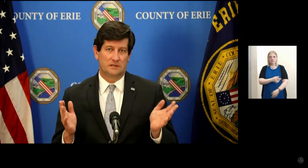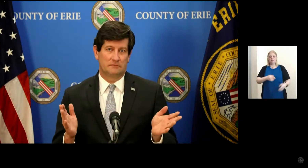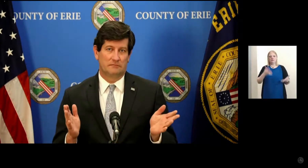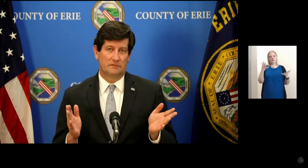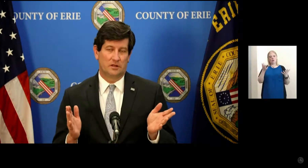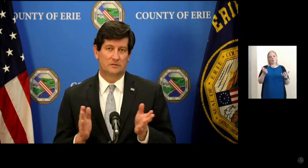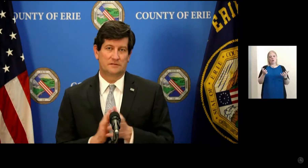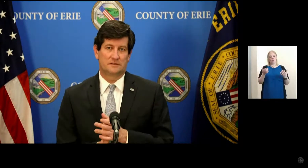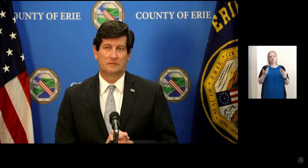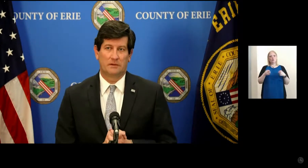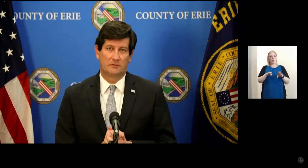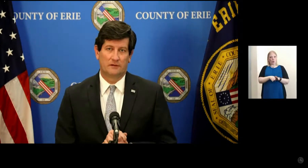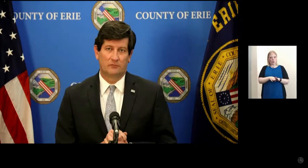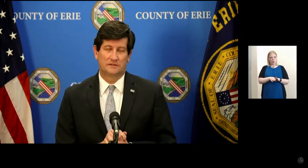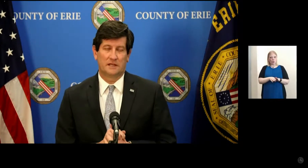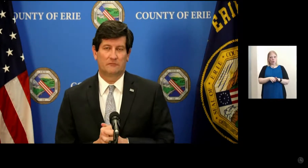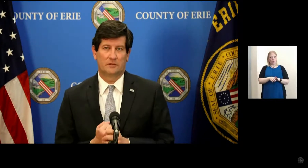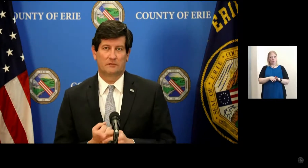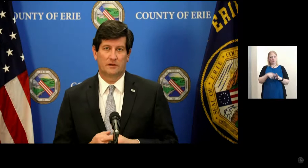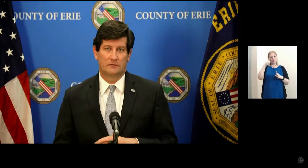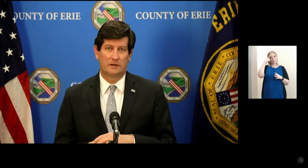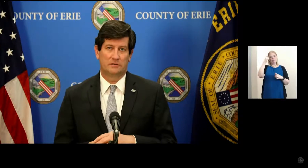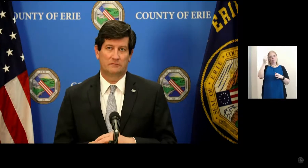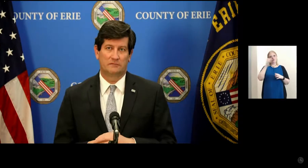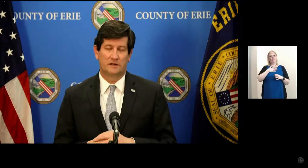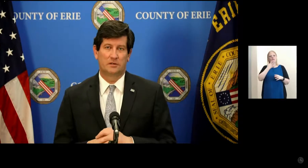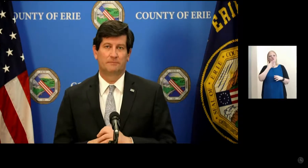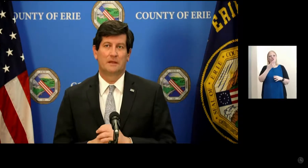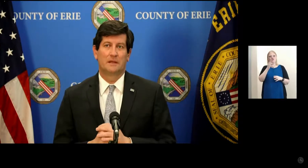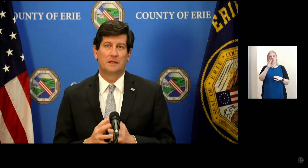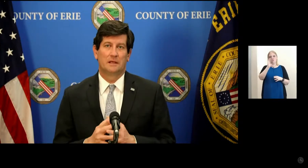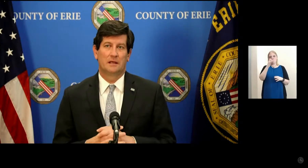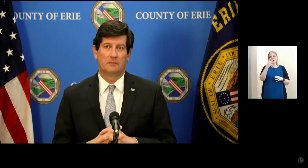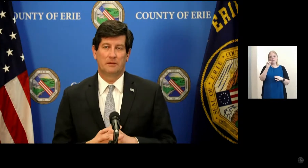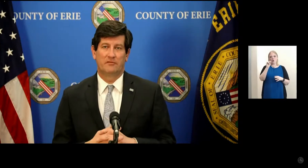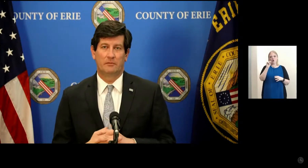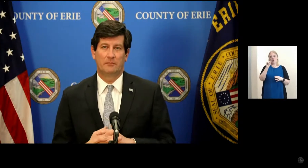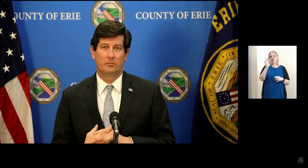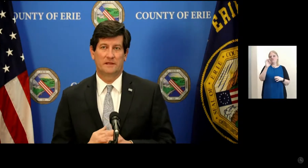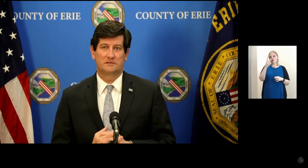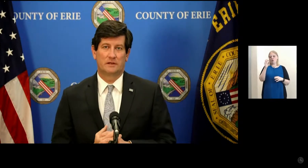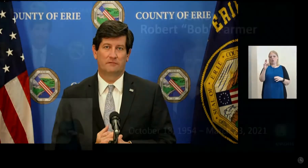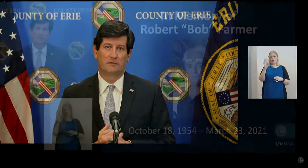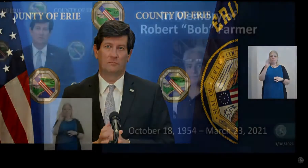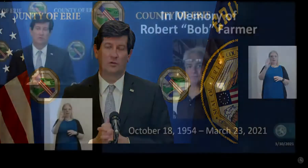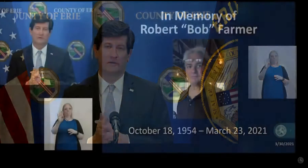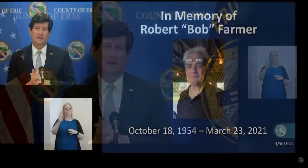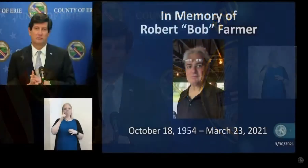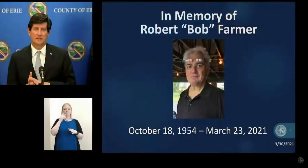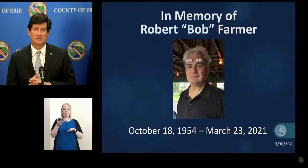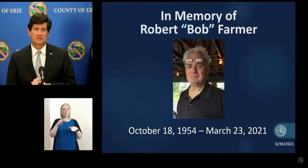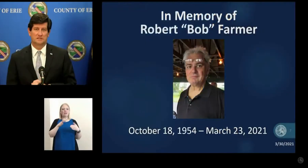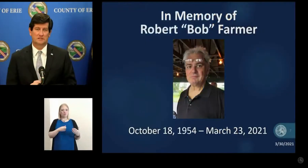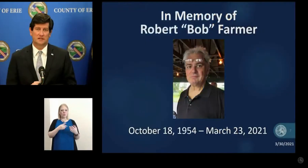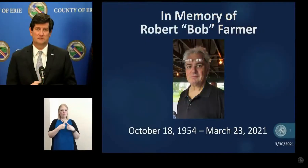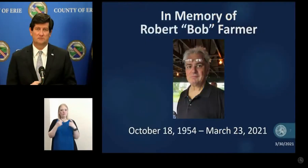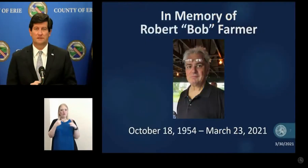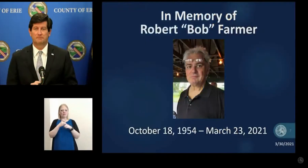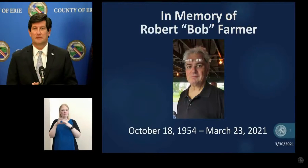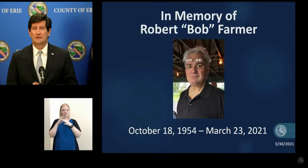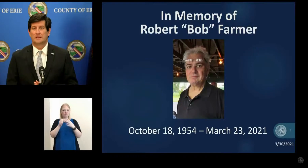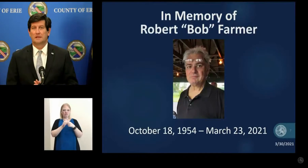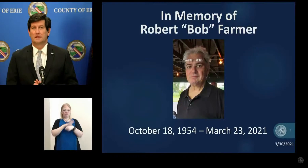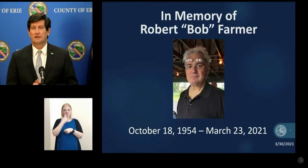just want to close in memory of, once again, of my good friend Robert Farmer, Bob Farmer, who passed away from COVID complications in the last